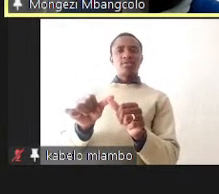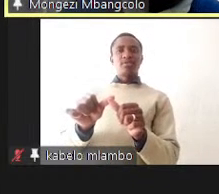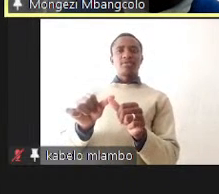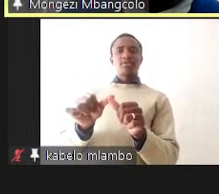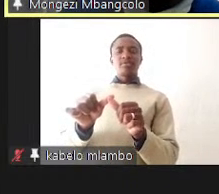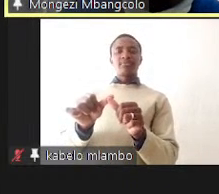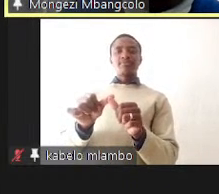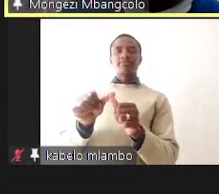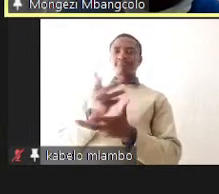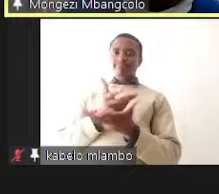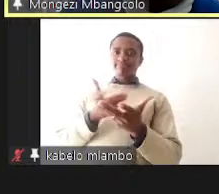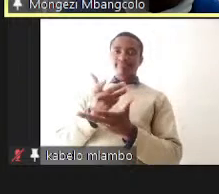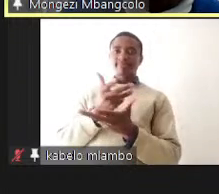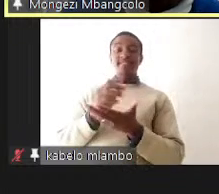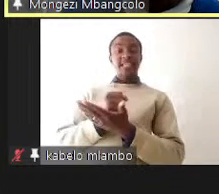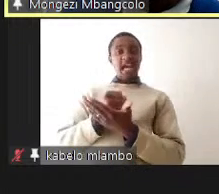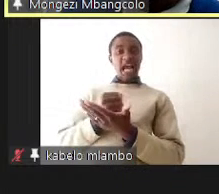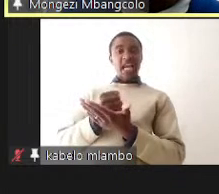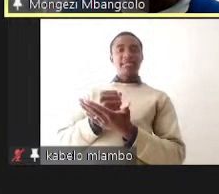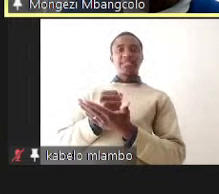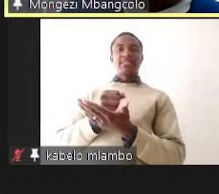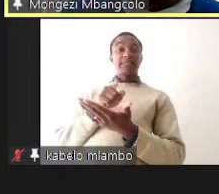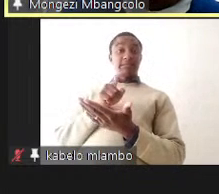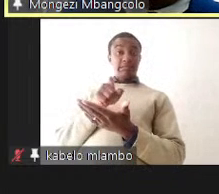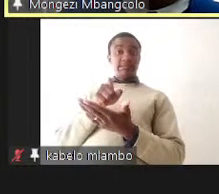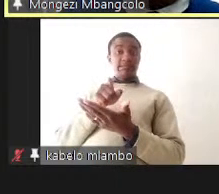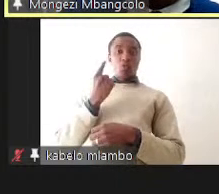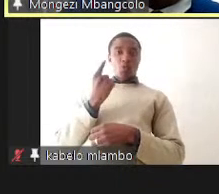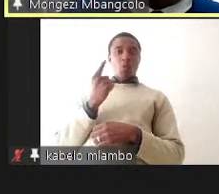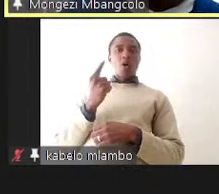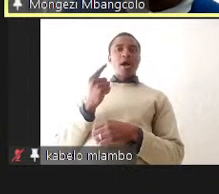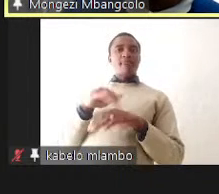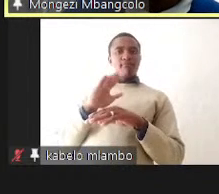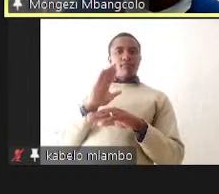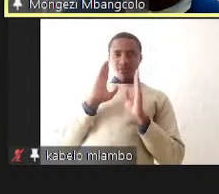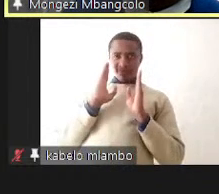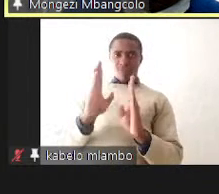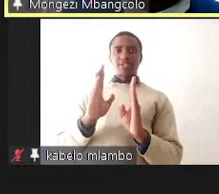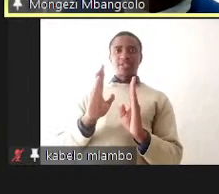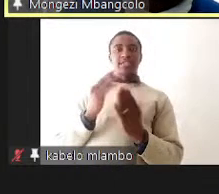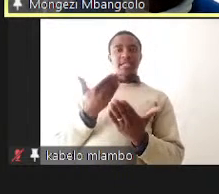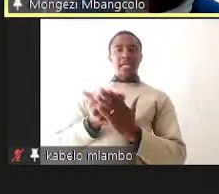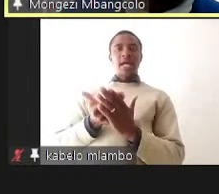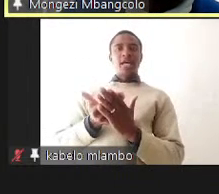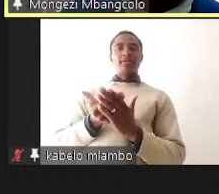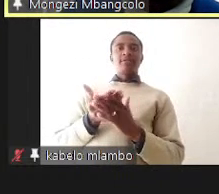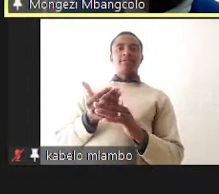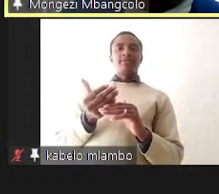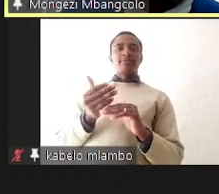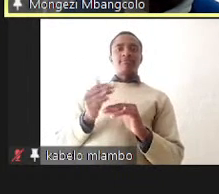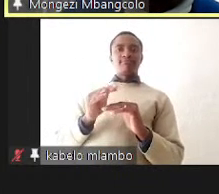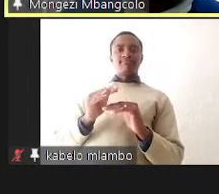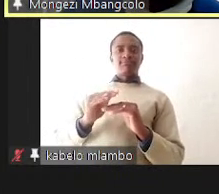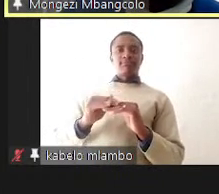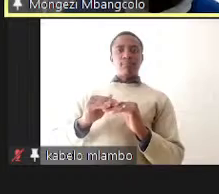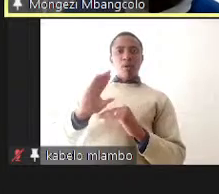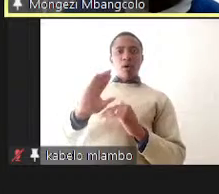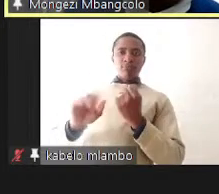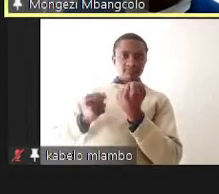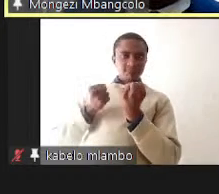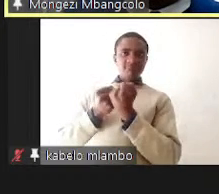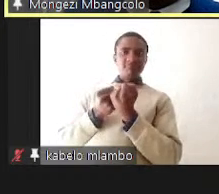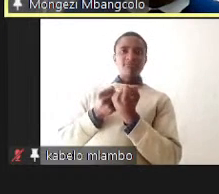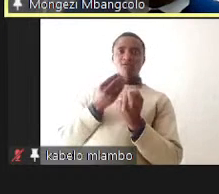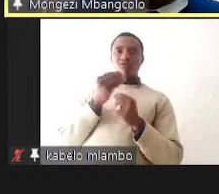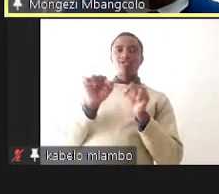mention of cannabis as one of the priorities that could enhance the food systems in the Eastern Cape.